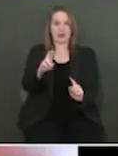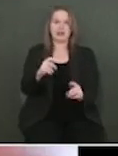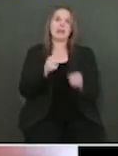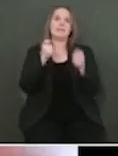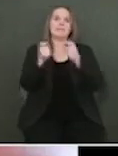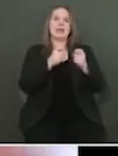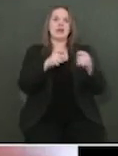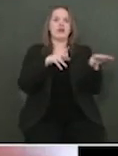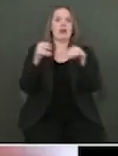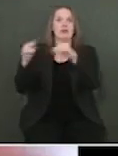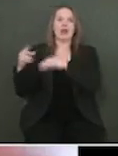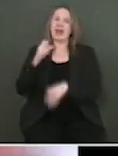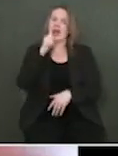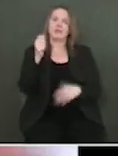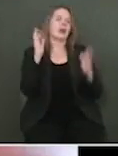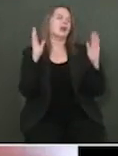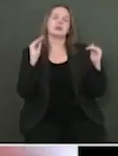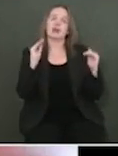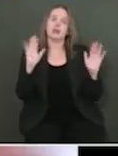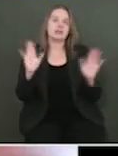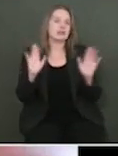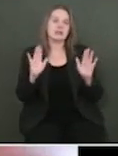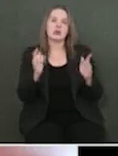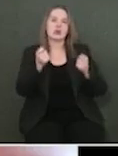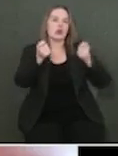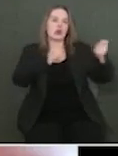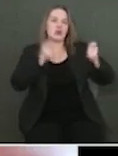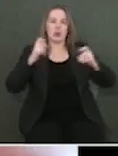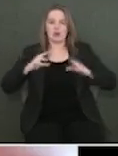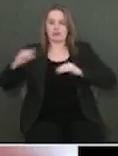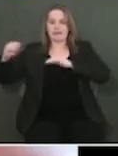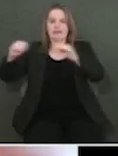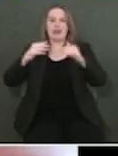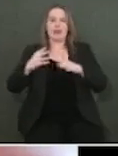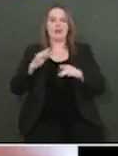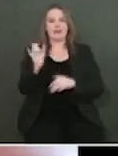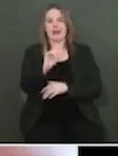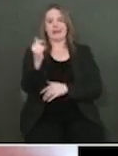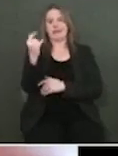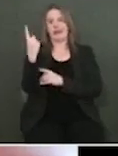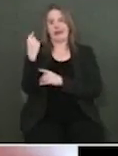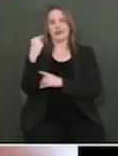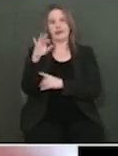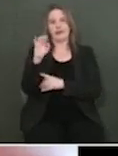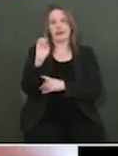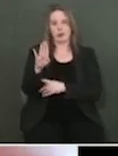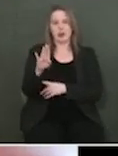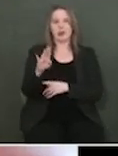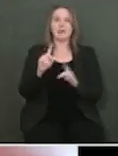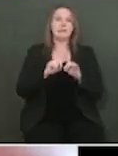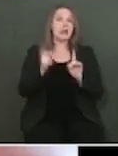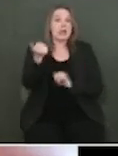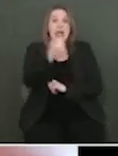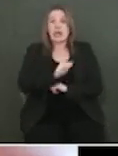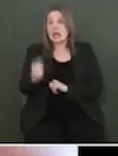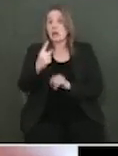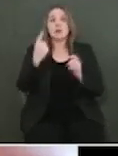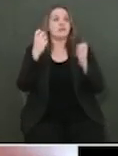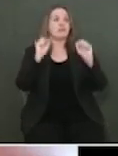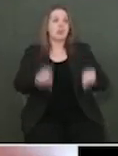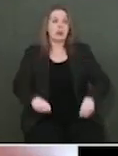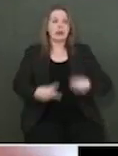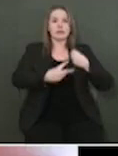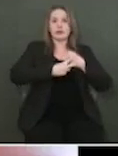I'm not expecting there to be, you know, controlled outages like there were in February, but still, anybody who can conserve, I would tell